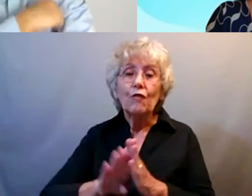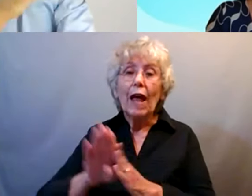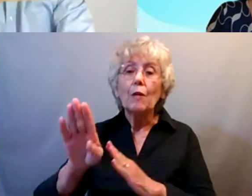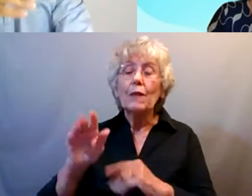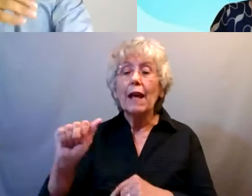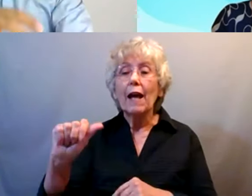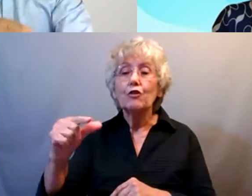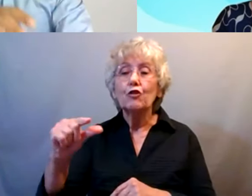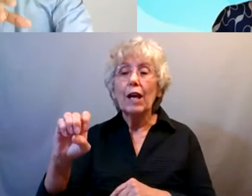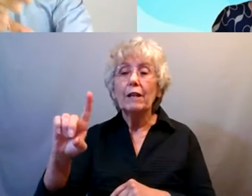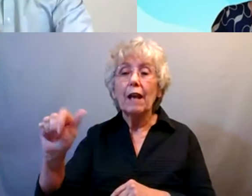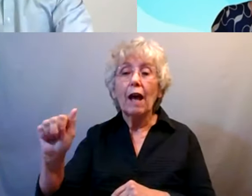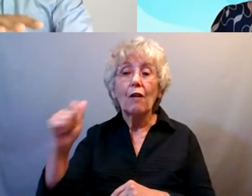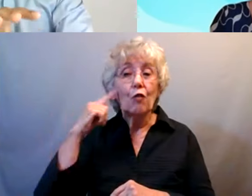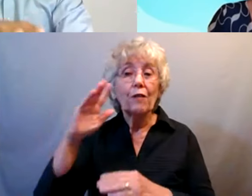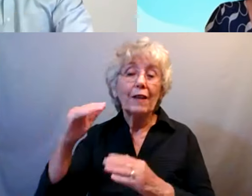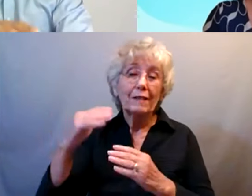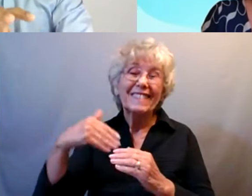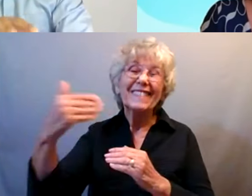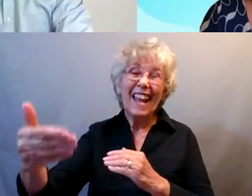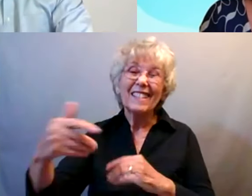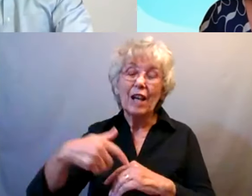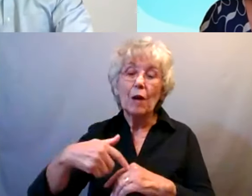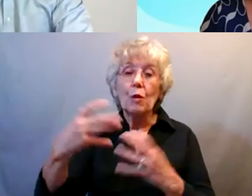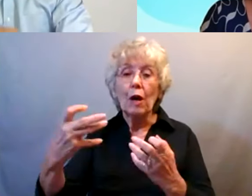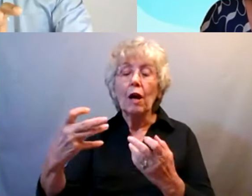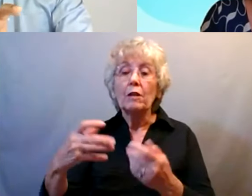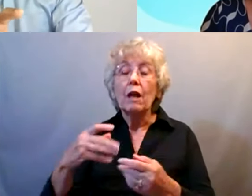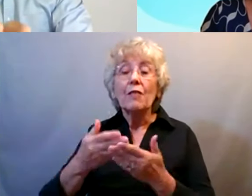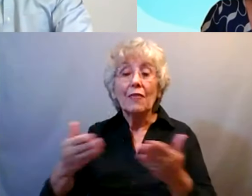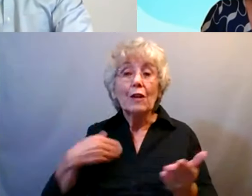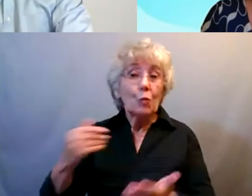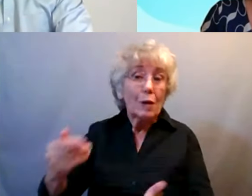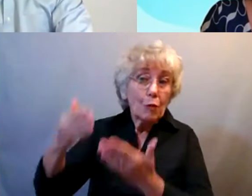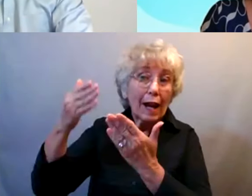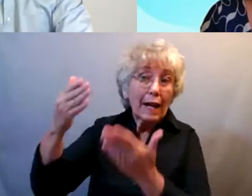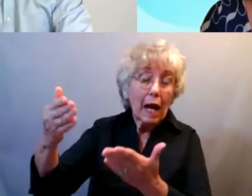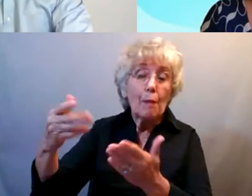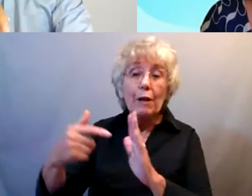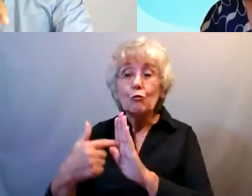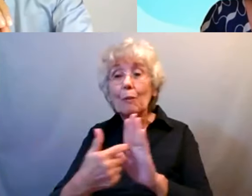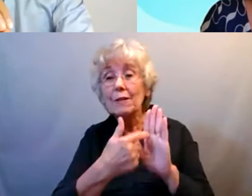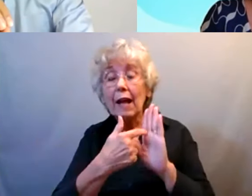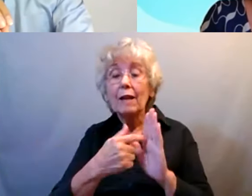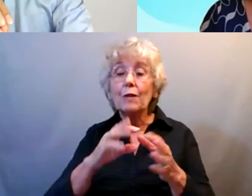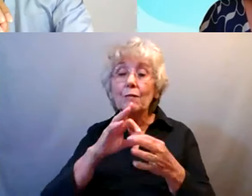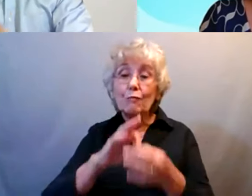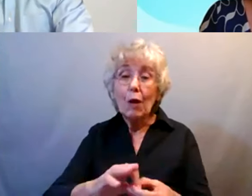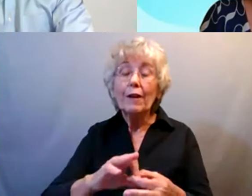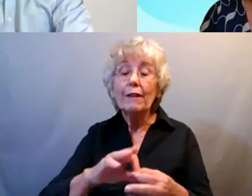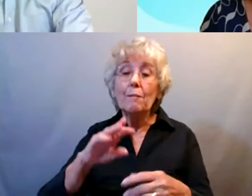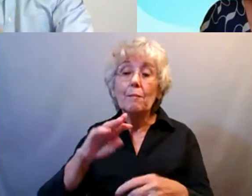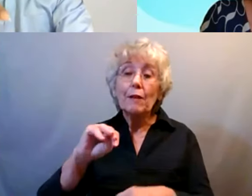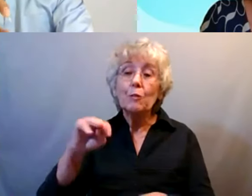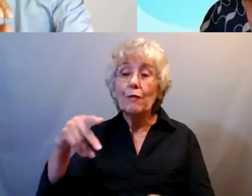time. And we want to align the issues that we bring up and represent on based on the master plan for aging